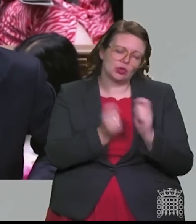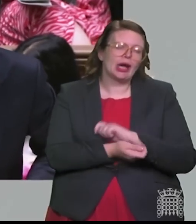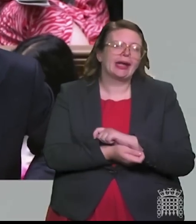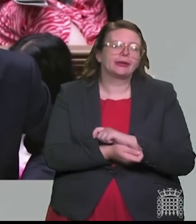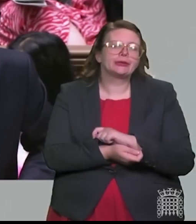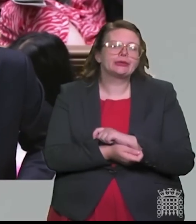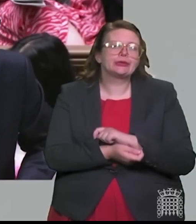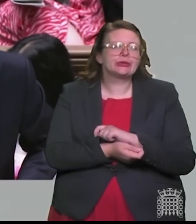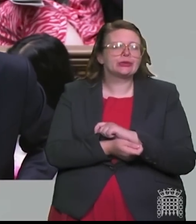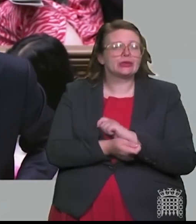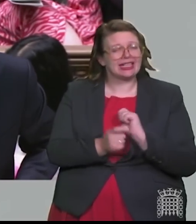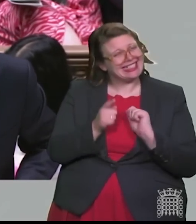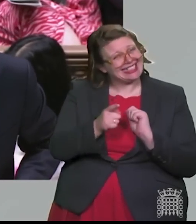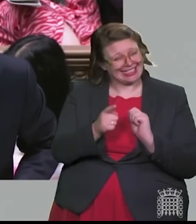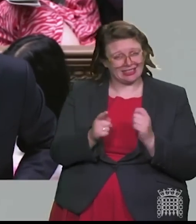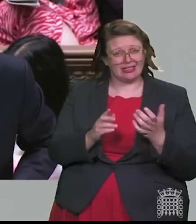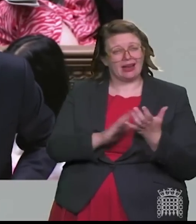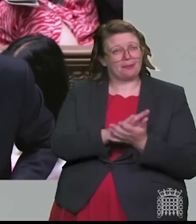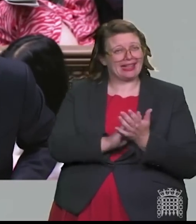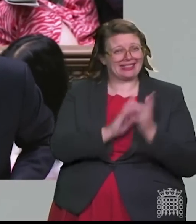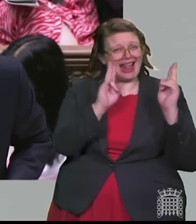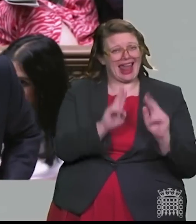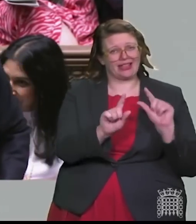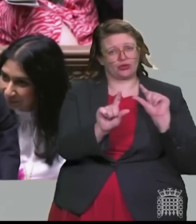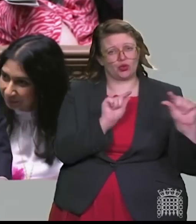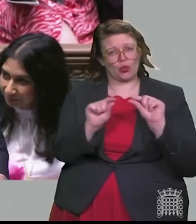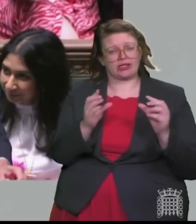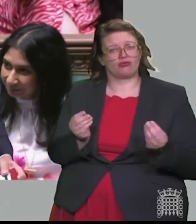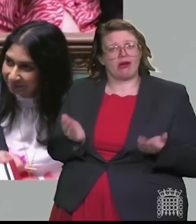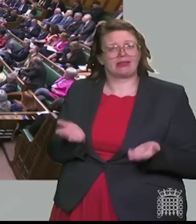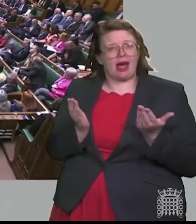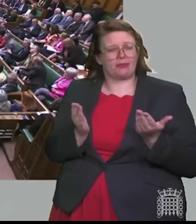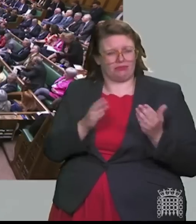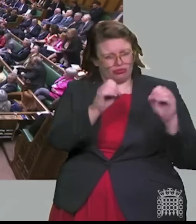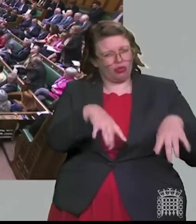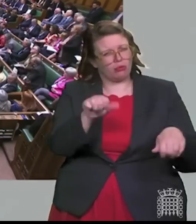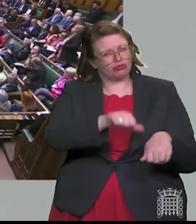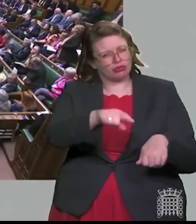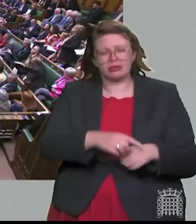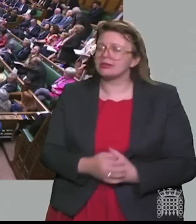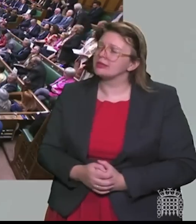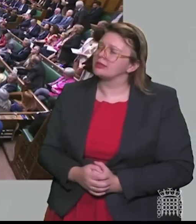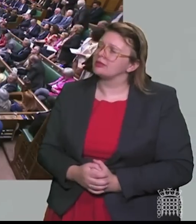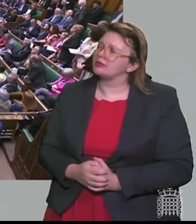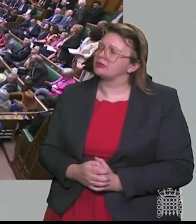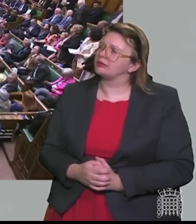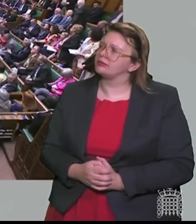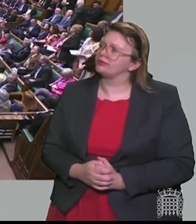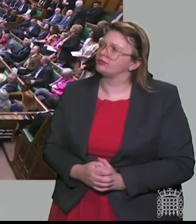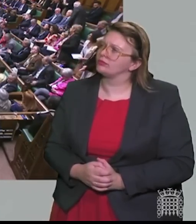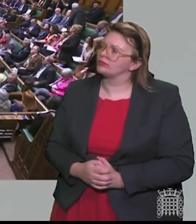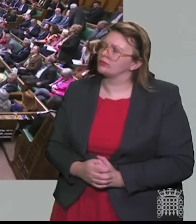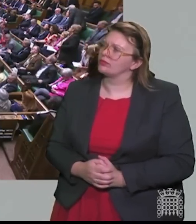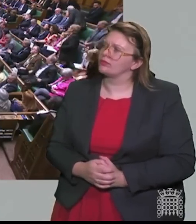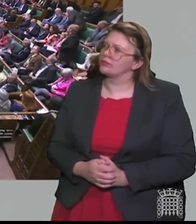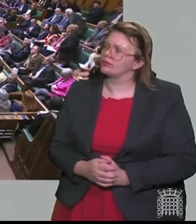As people have said, it will reduce choice and increase prices for consumers. Andrew Samuel. The